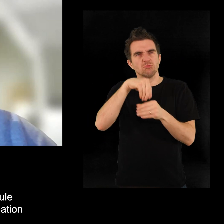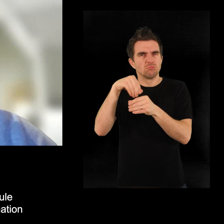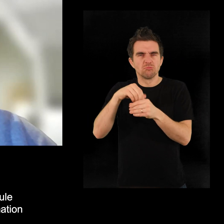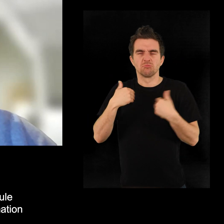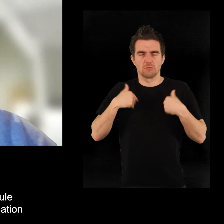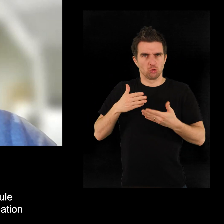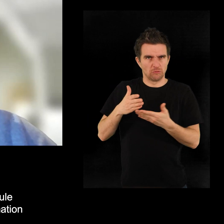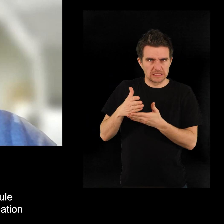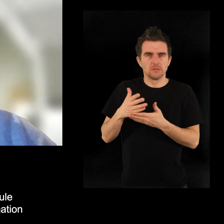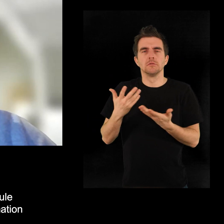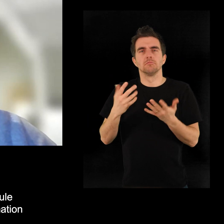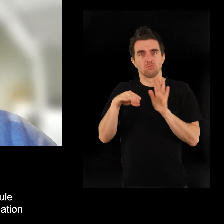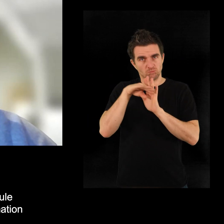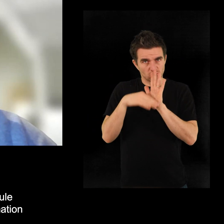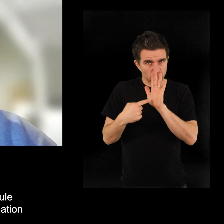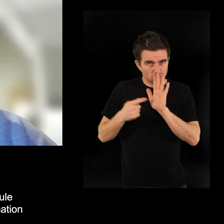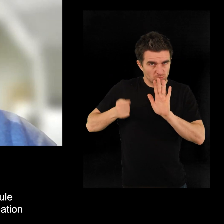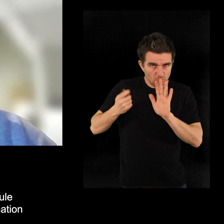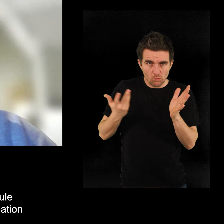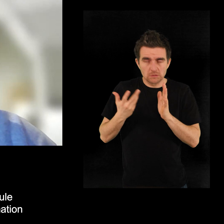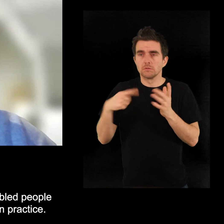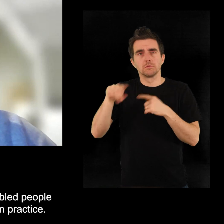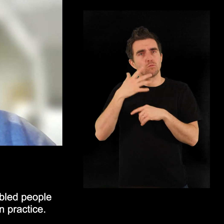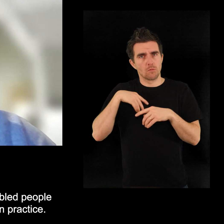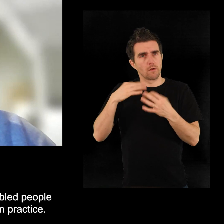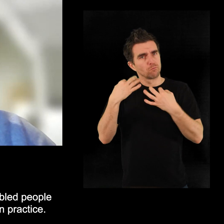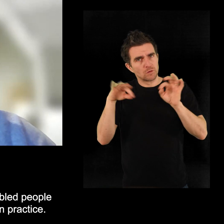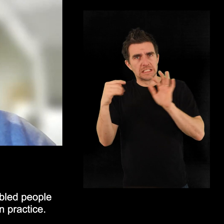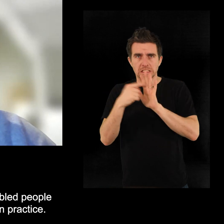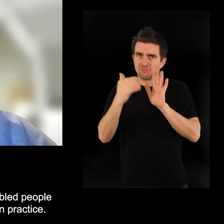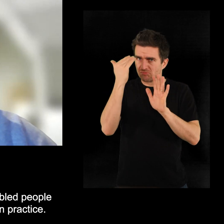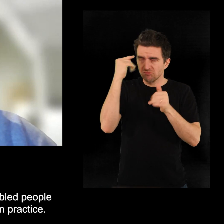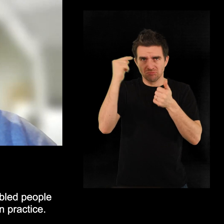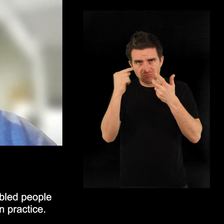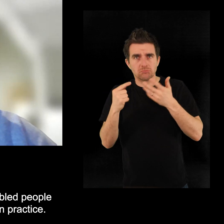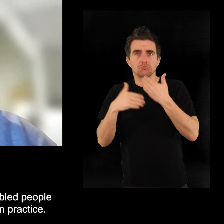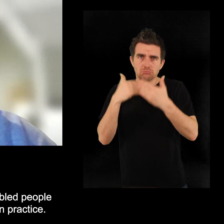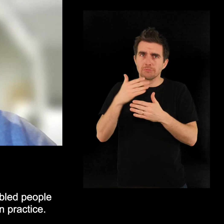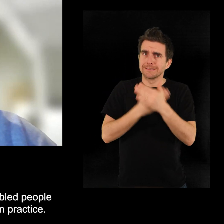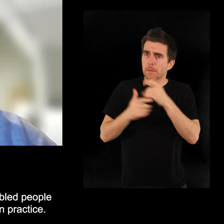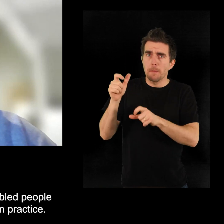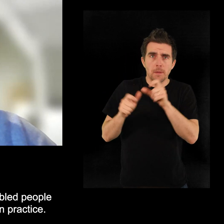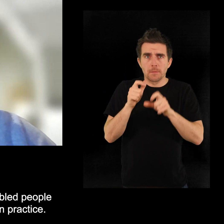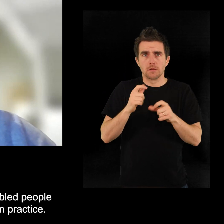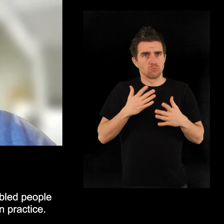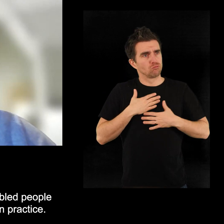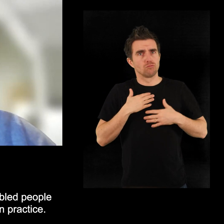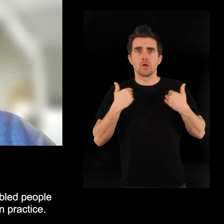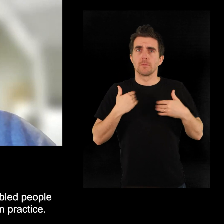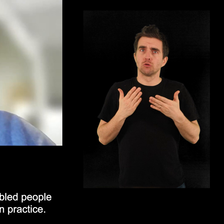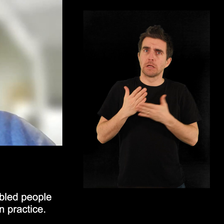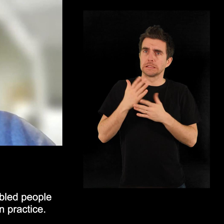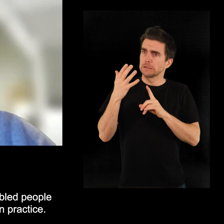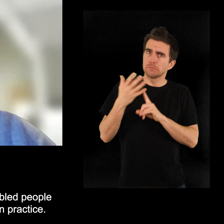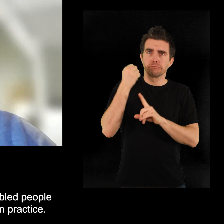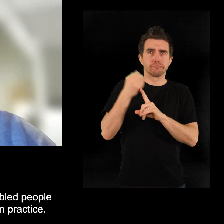human rights, the rule of law, and freedom of information, and how these relate to disabled people achieving our human rights in